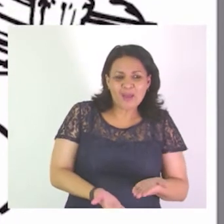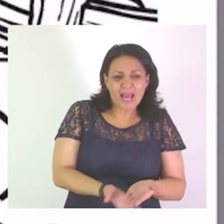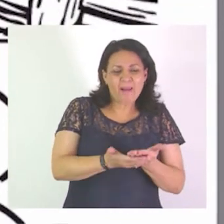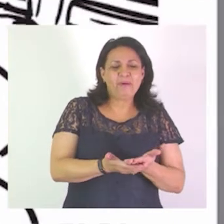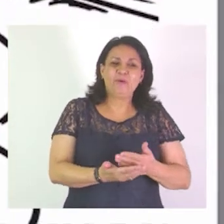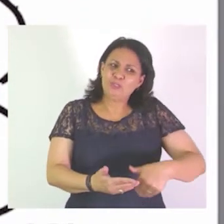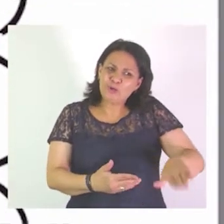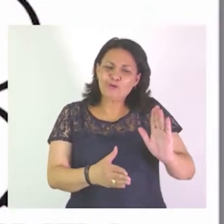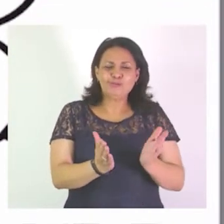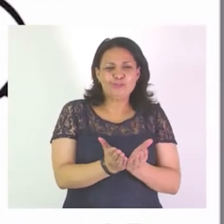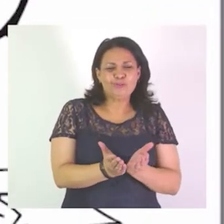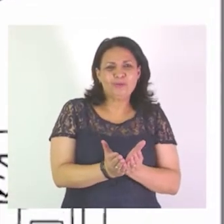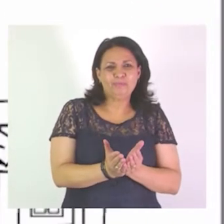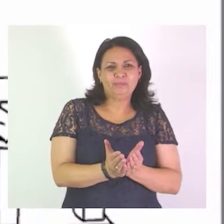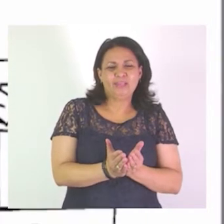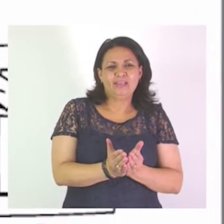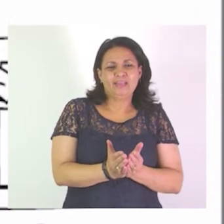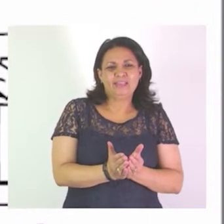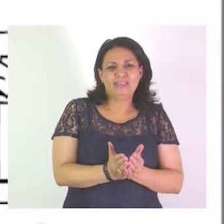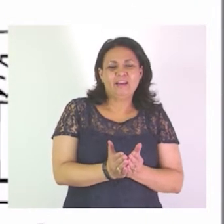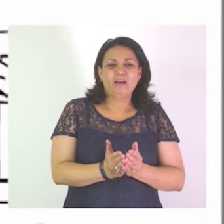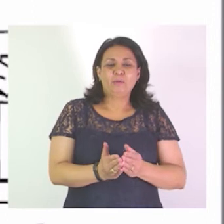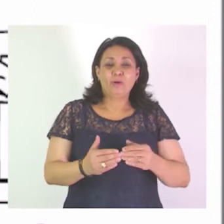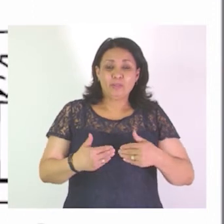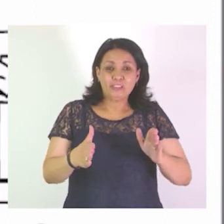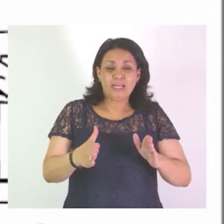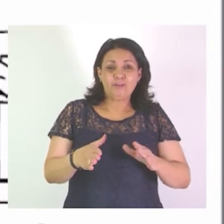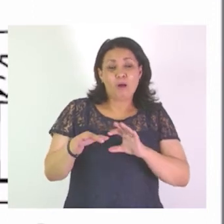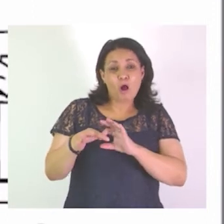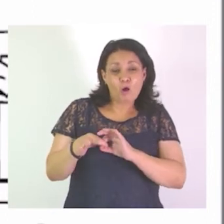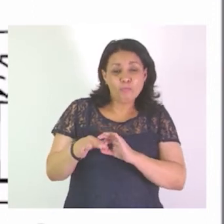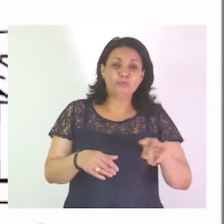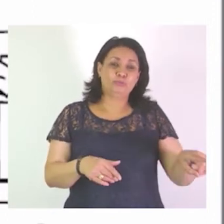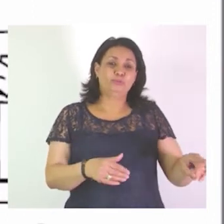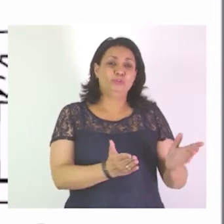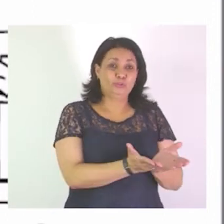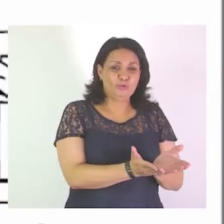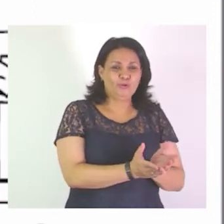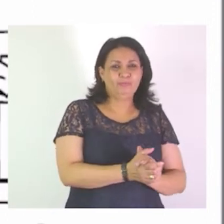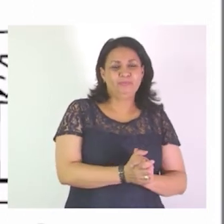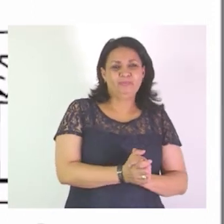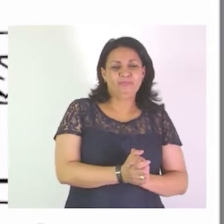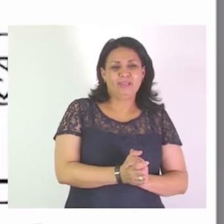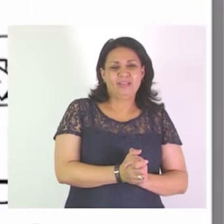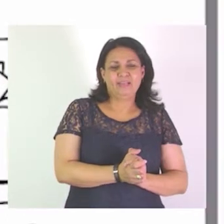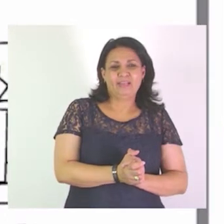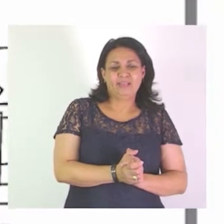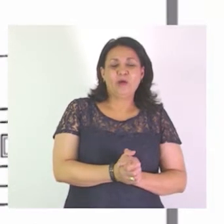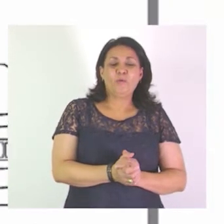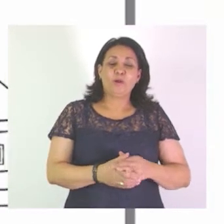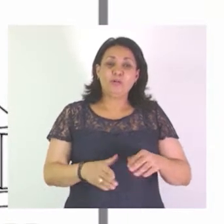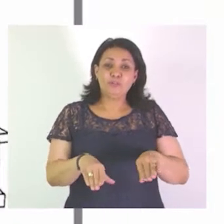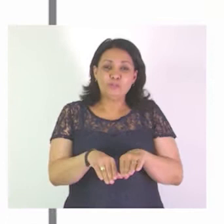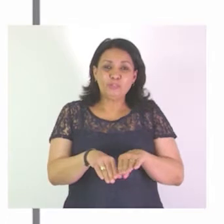We will start where he is at home and move to the school. You are going to do this with a color.